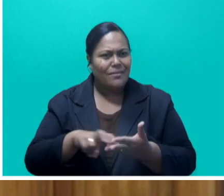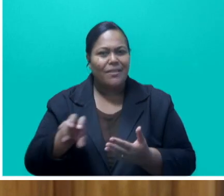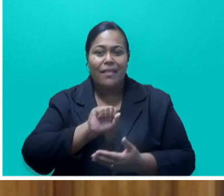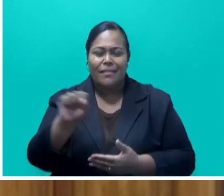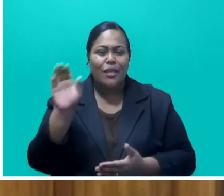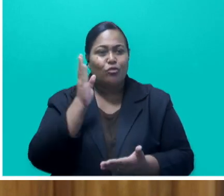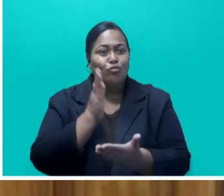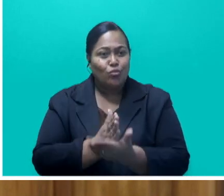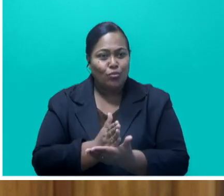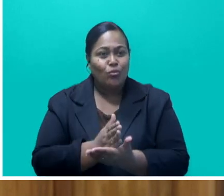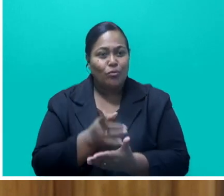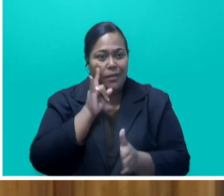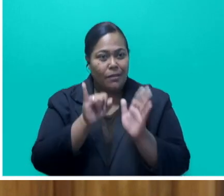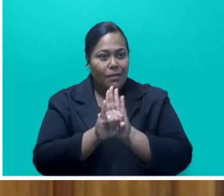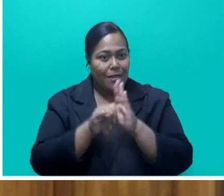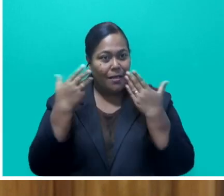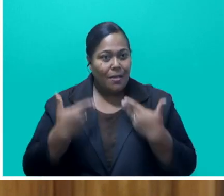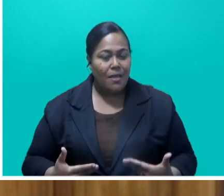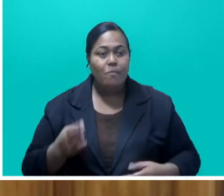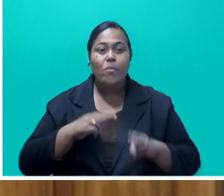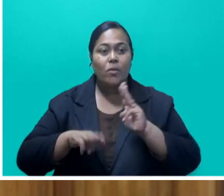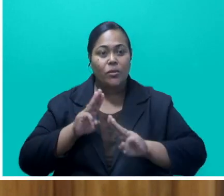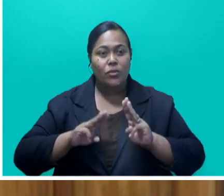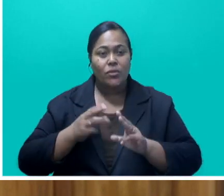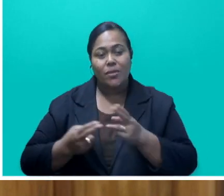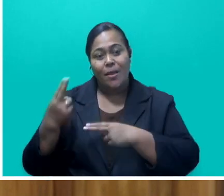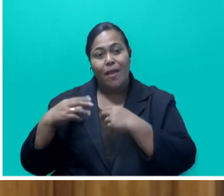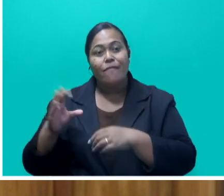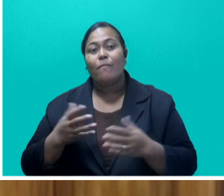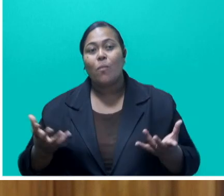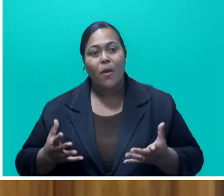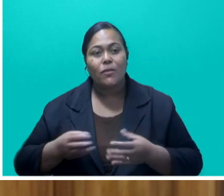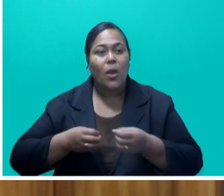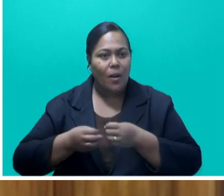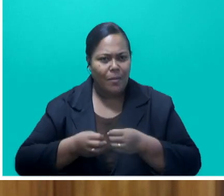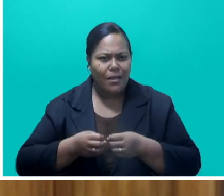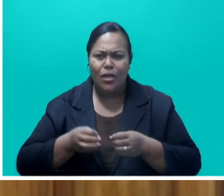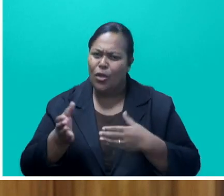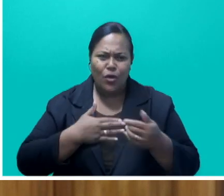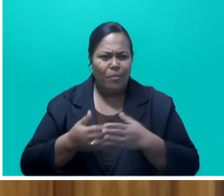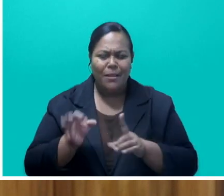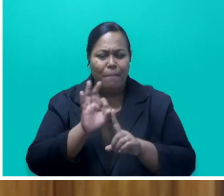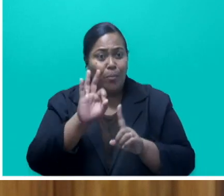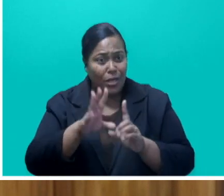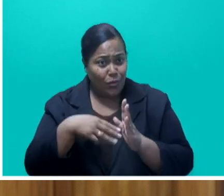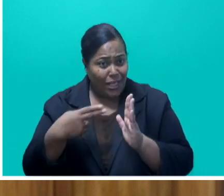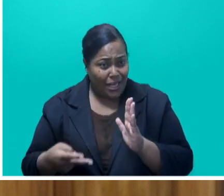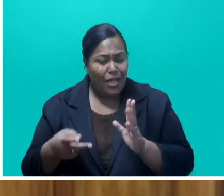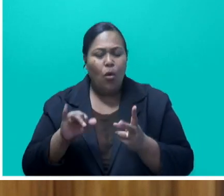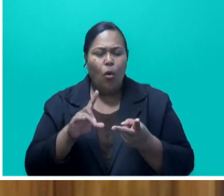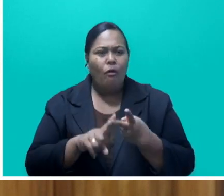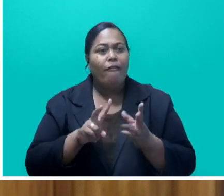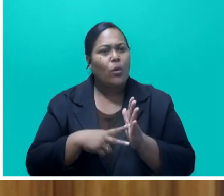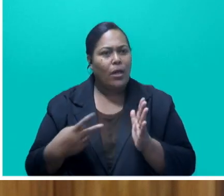as Melanesians, the descendants of Solomon Islanders, whether they are from Papua New Guinea or Vanuatu. We have to treat